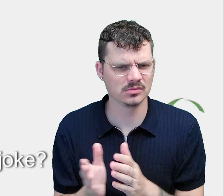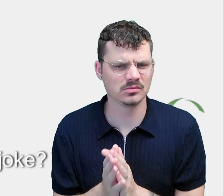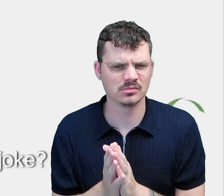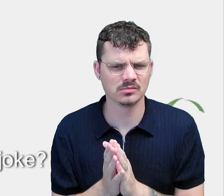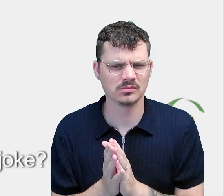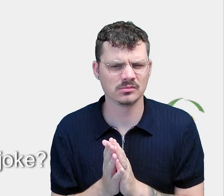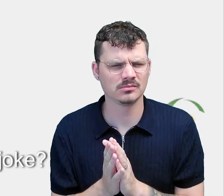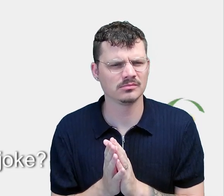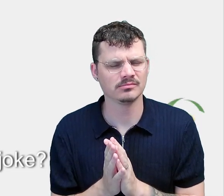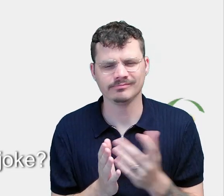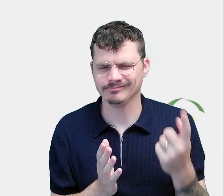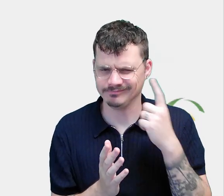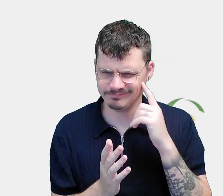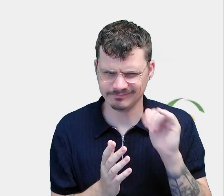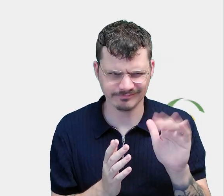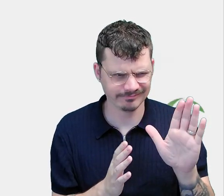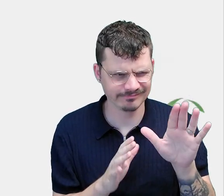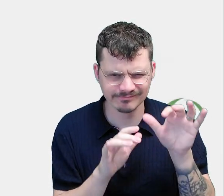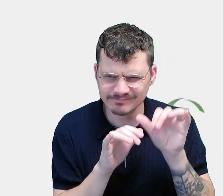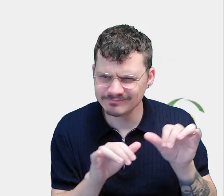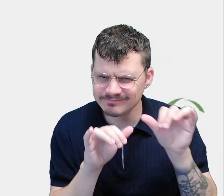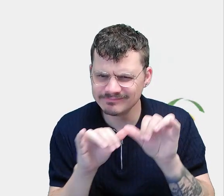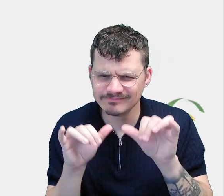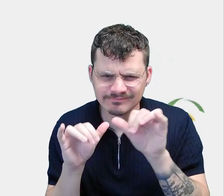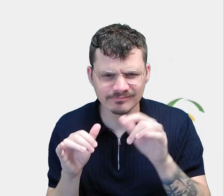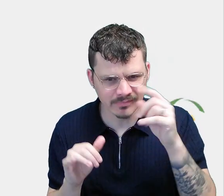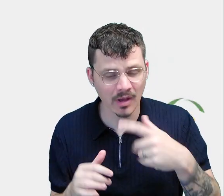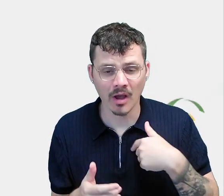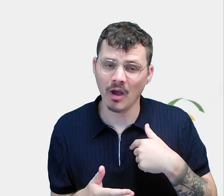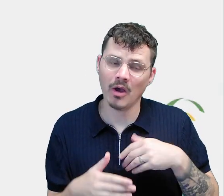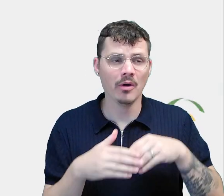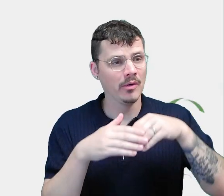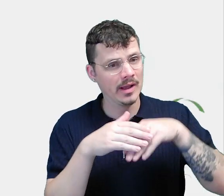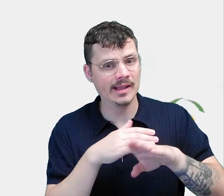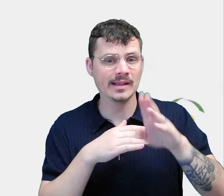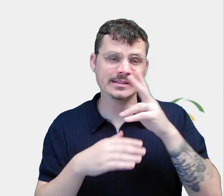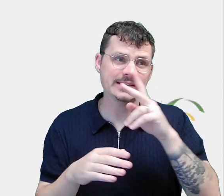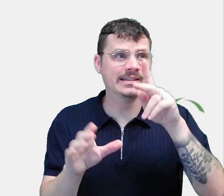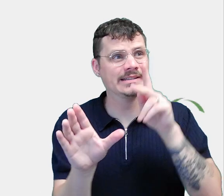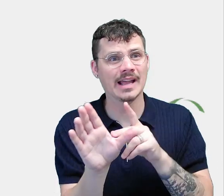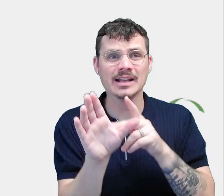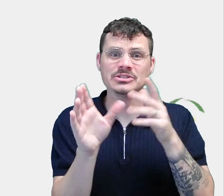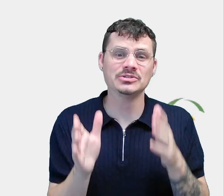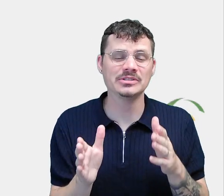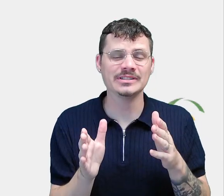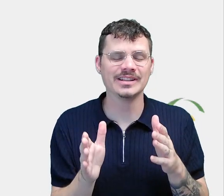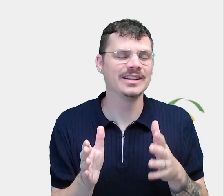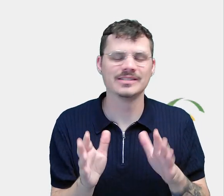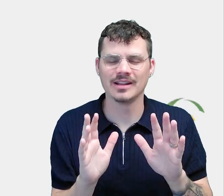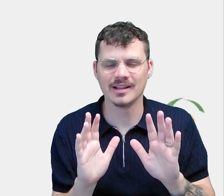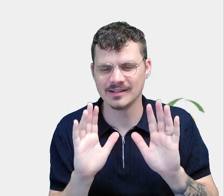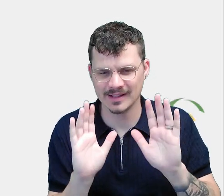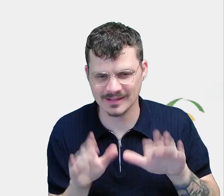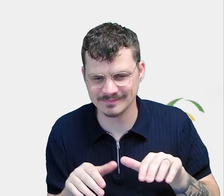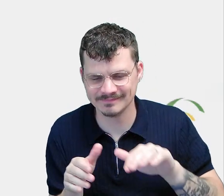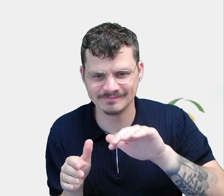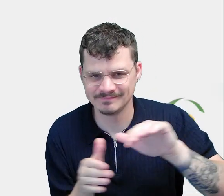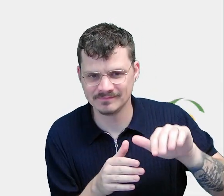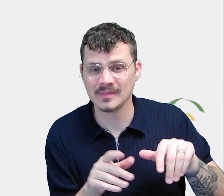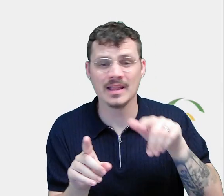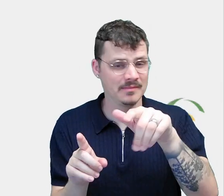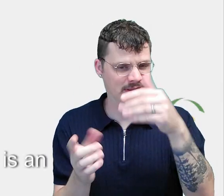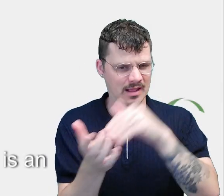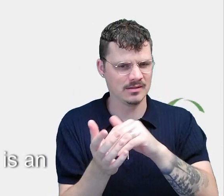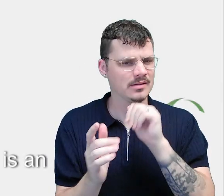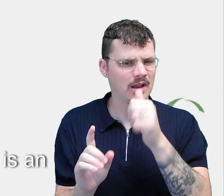walk into a bar joke? I walked into my psychiatrist. Okay, never mind. Anyways, this is not